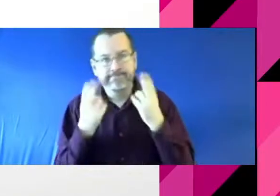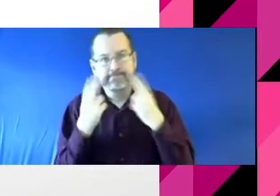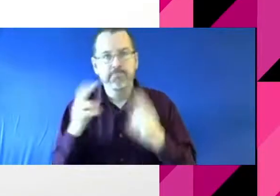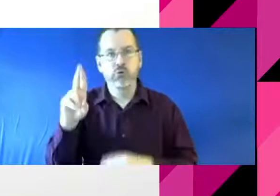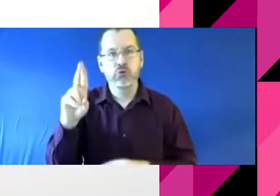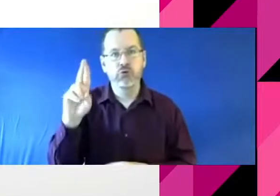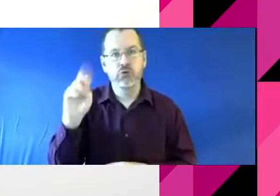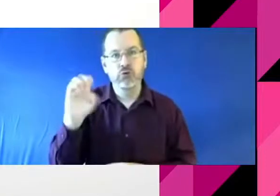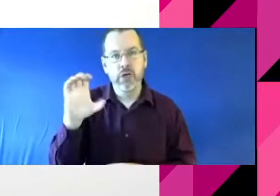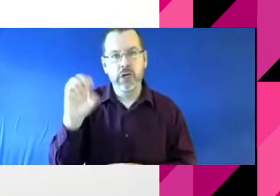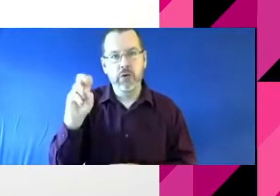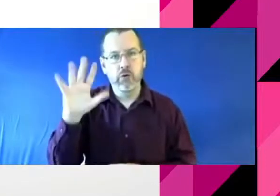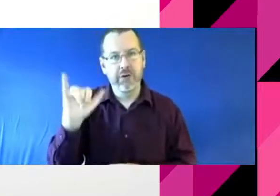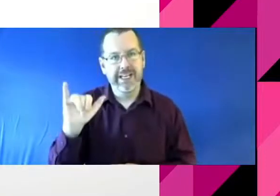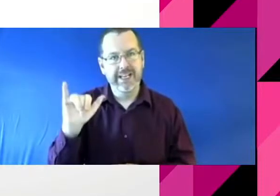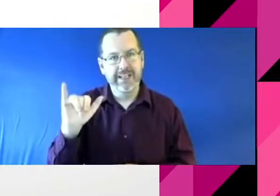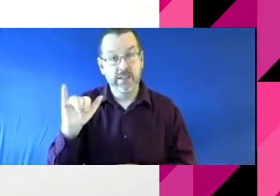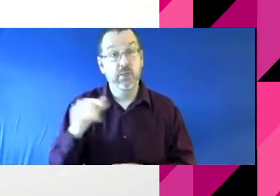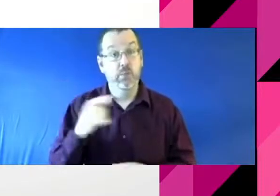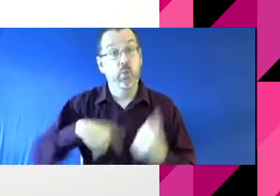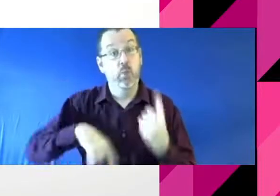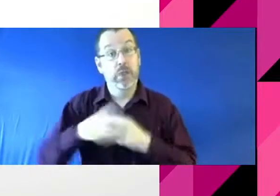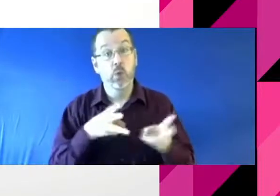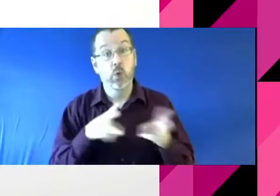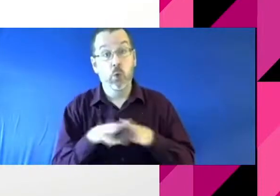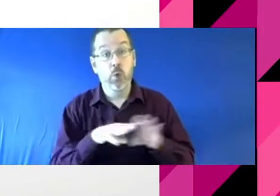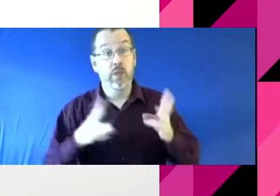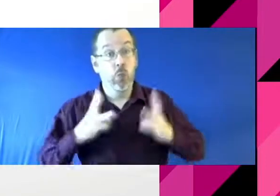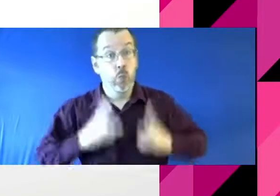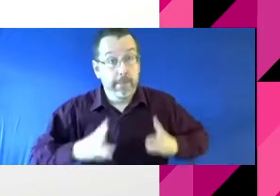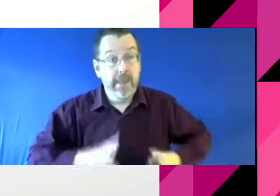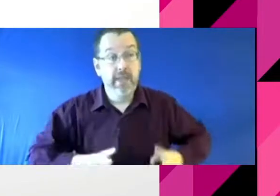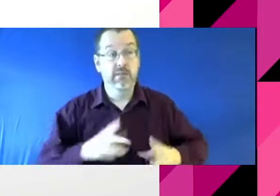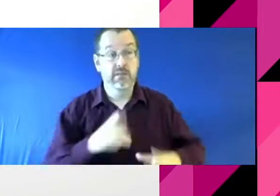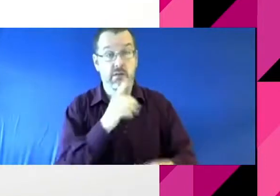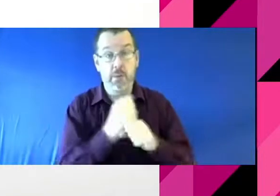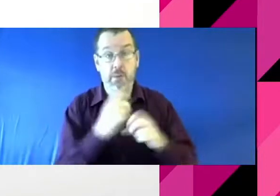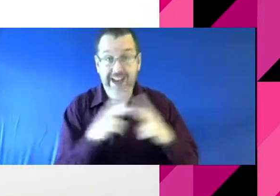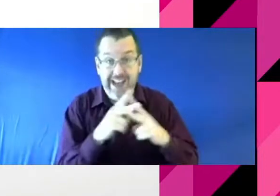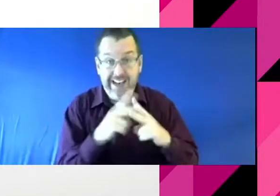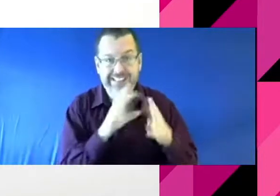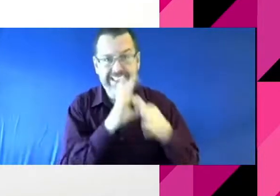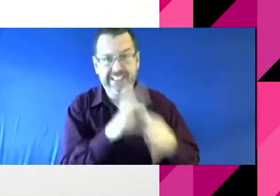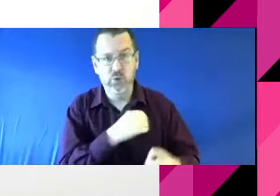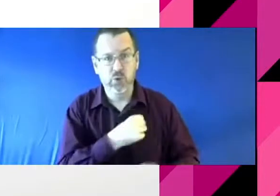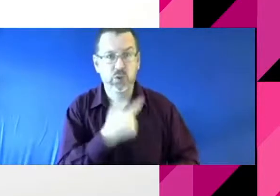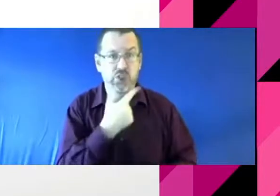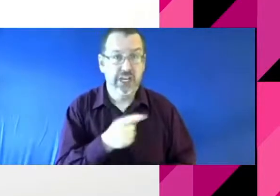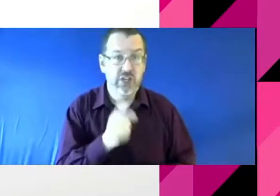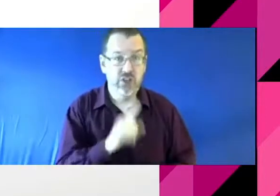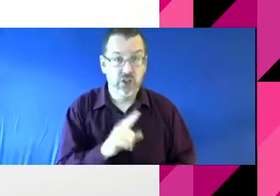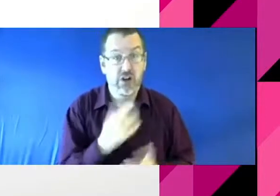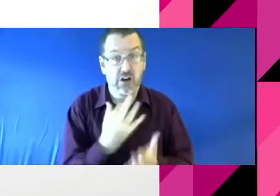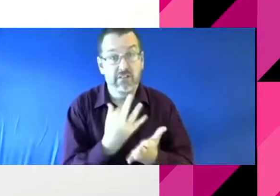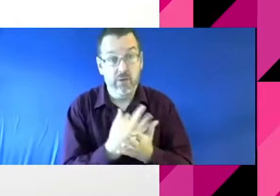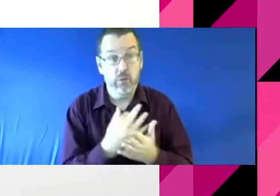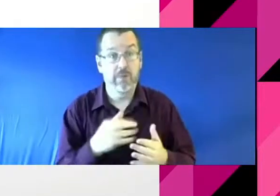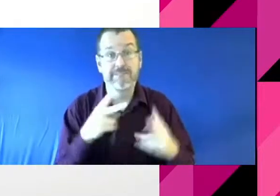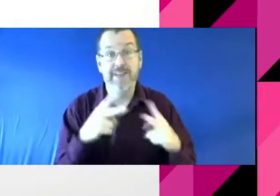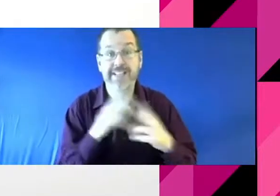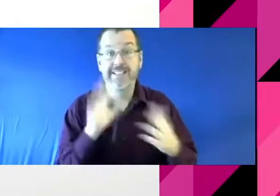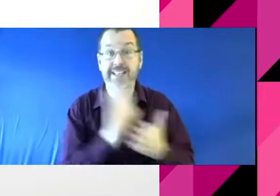with women with gender-based violence very frequently. Great, thank you so much,